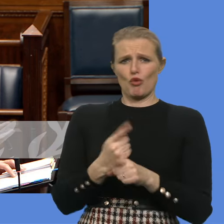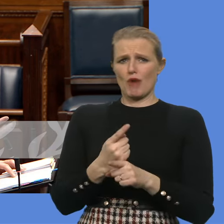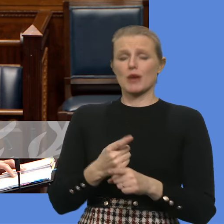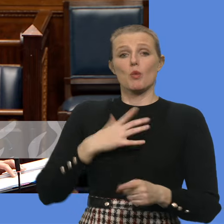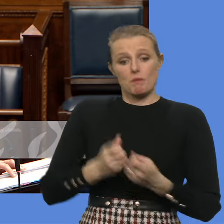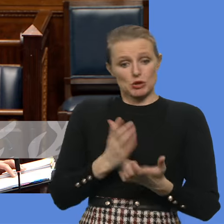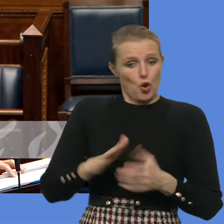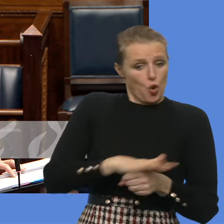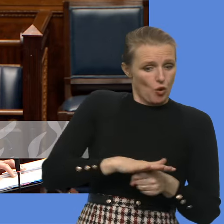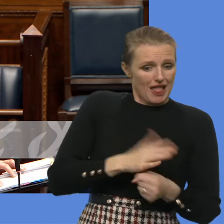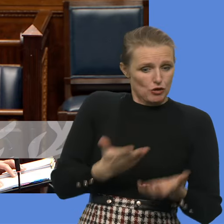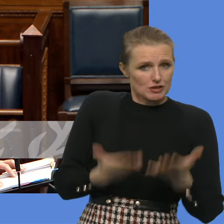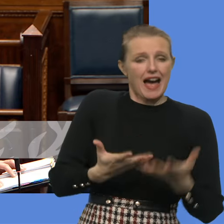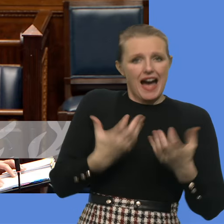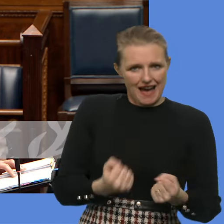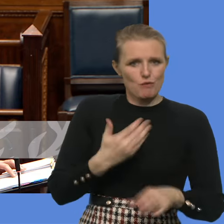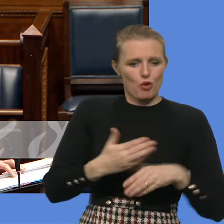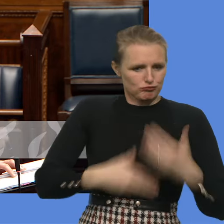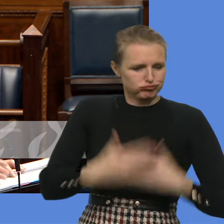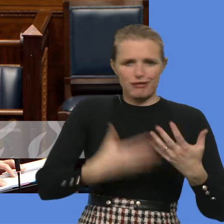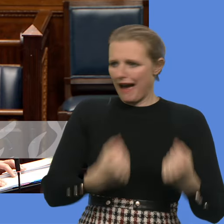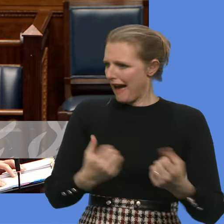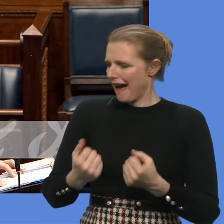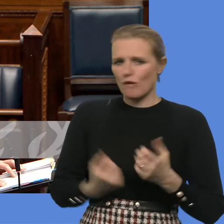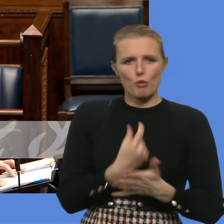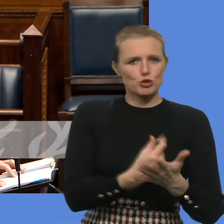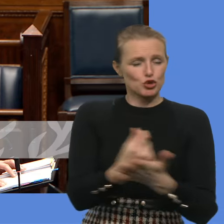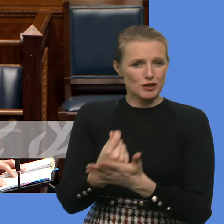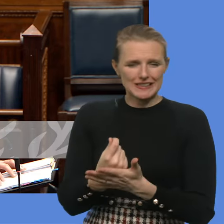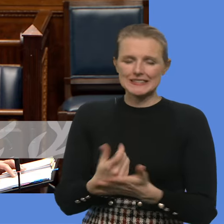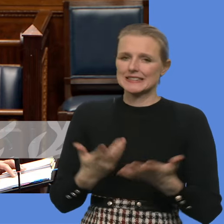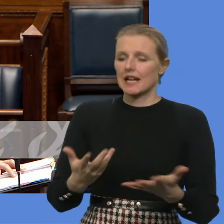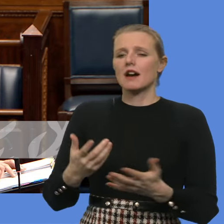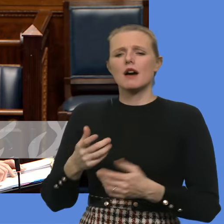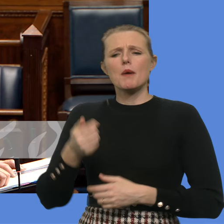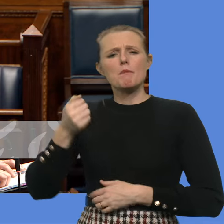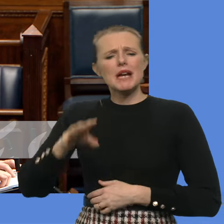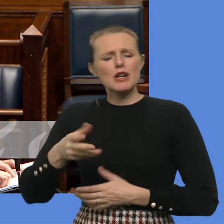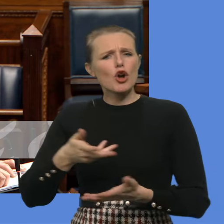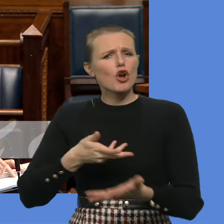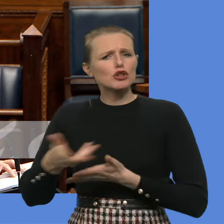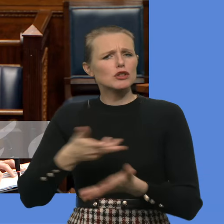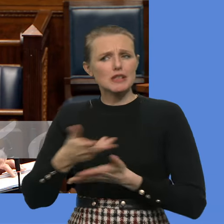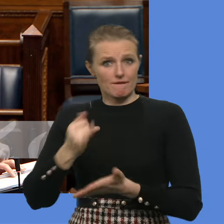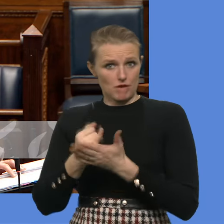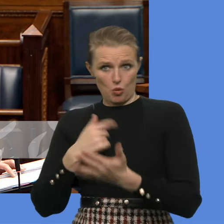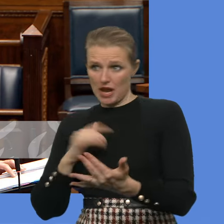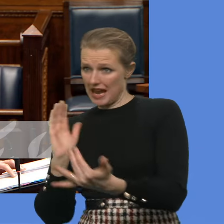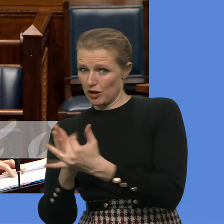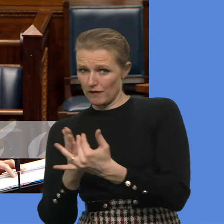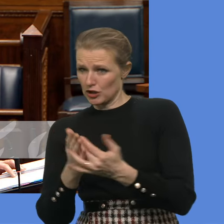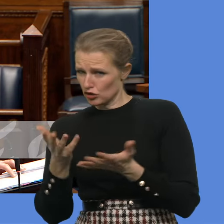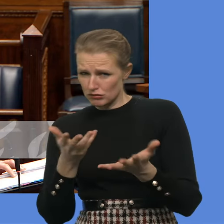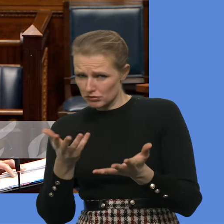So we're awaiting the outcome of consultations, I think, which were to close on, as a result of our own intervention, the